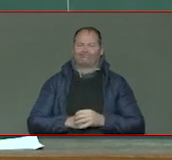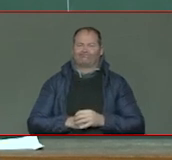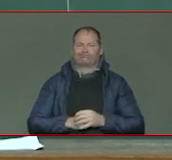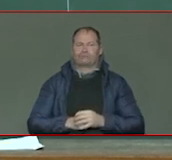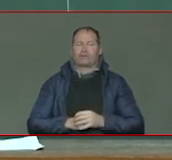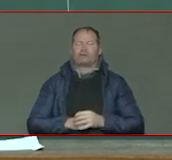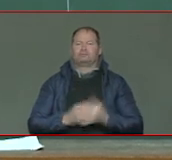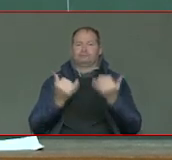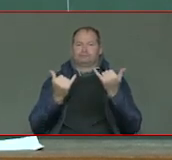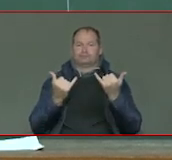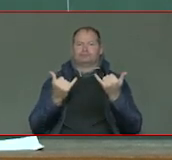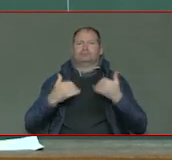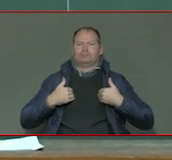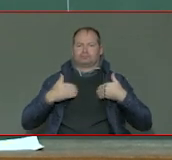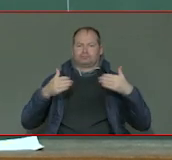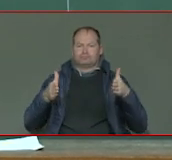at the following.